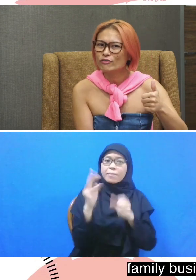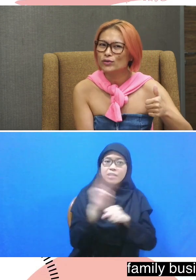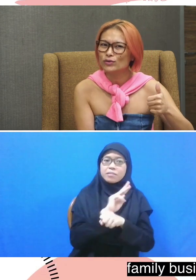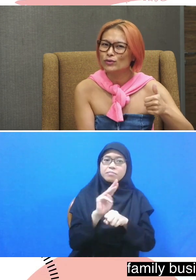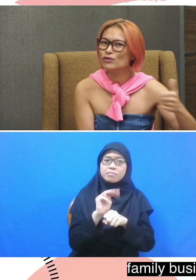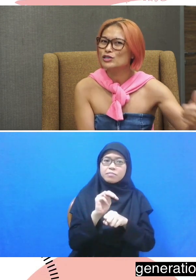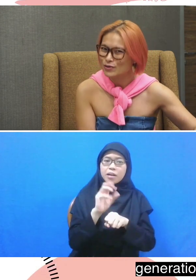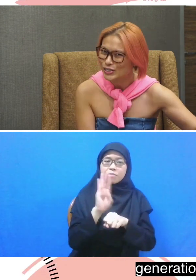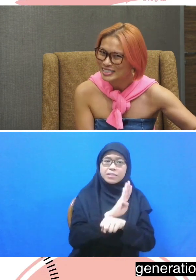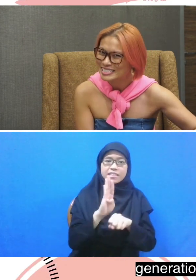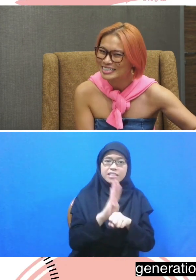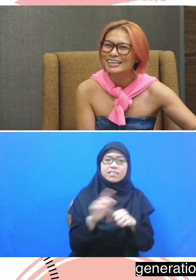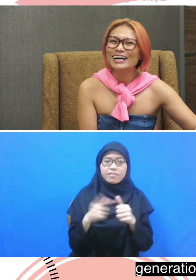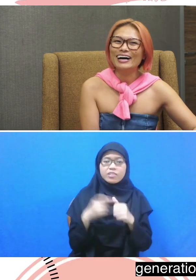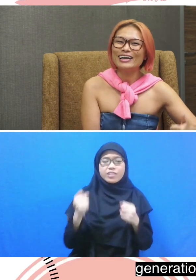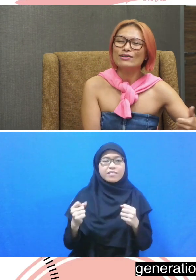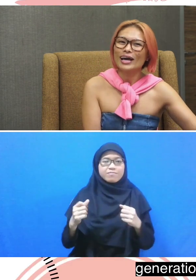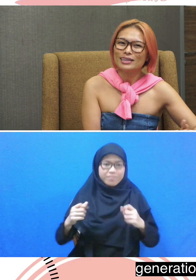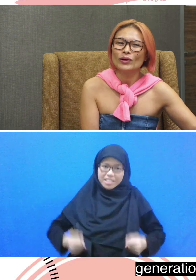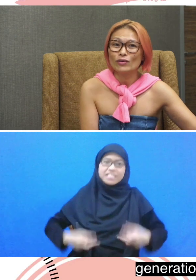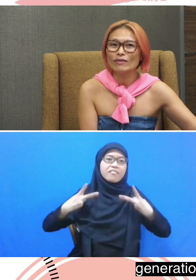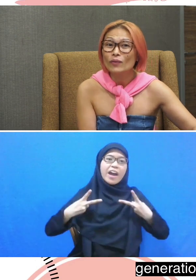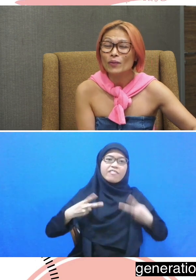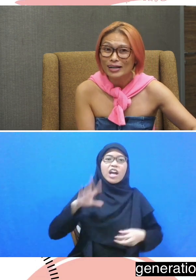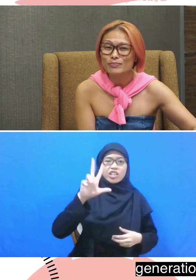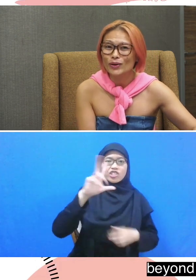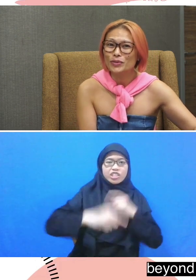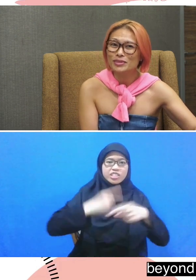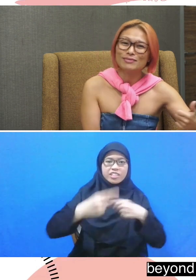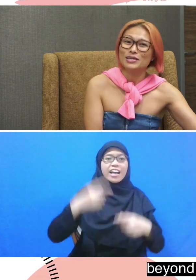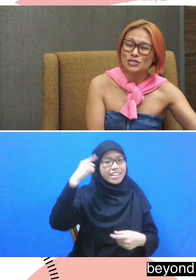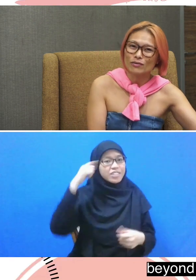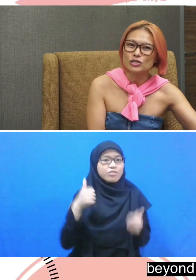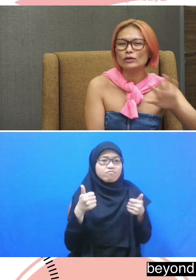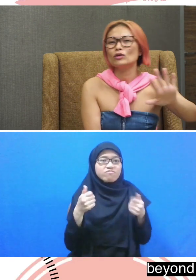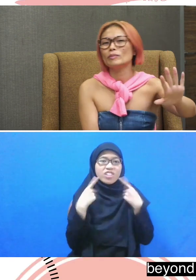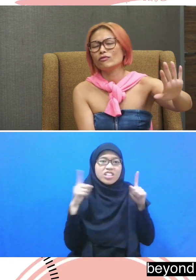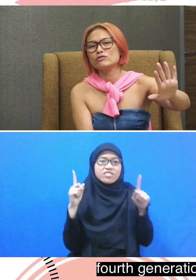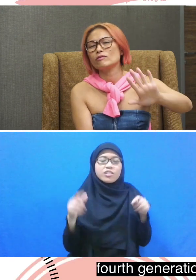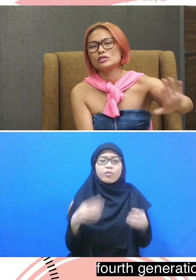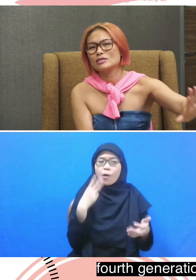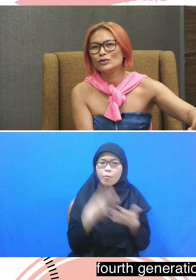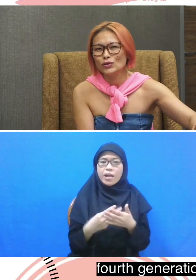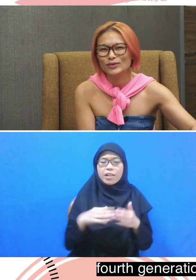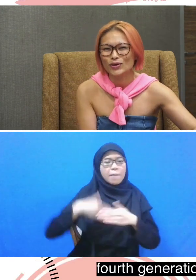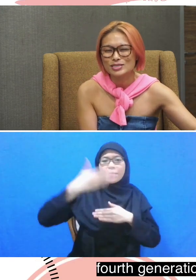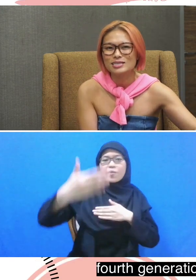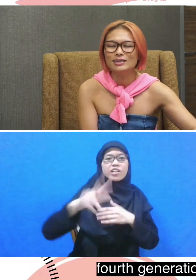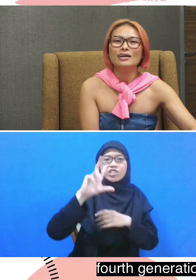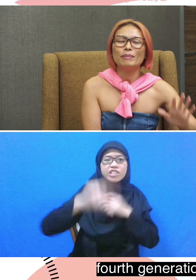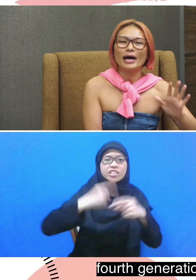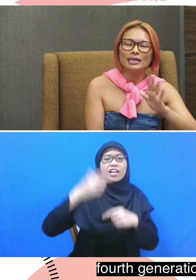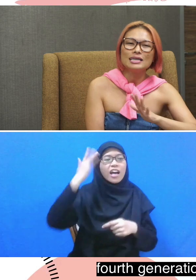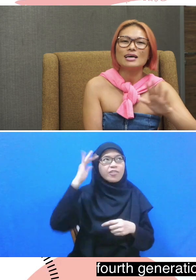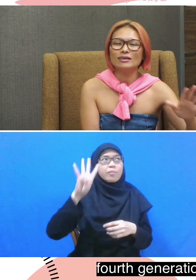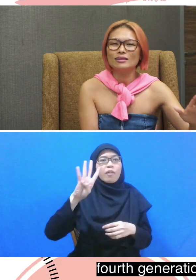thrive through three generations. In fact, I think we are thriving quite well beyond third generation. I don't know about the fourth generation, still too young to consider,